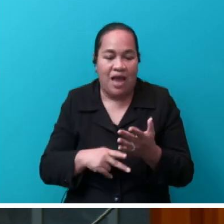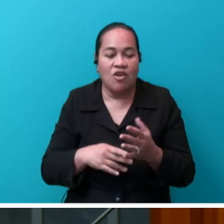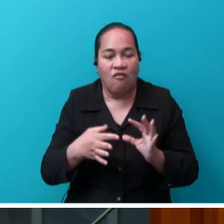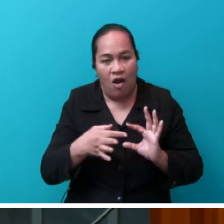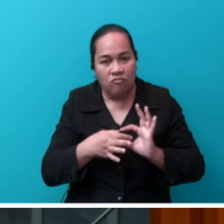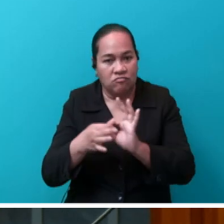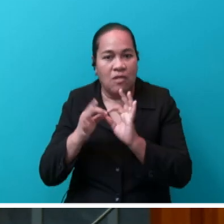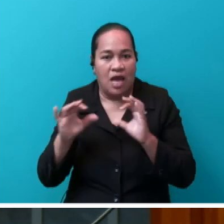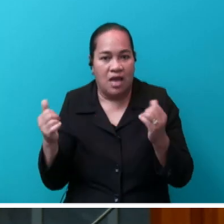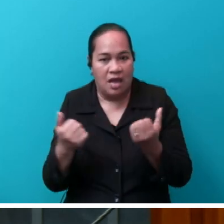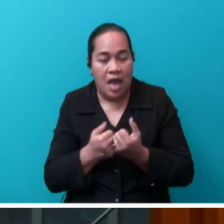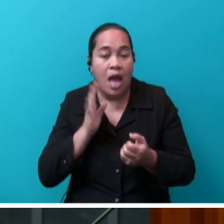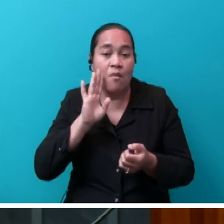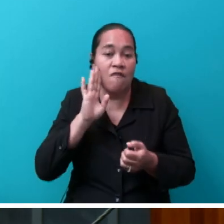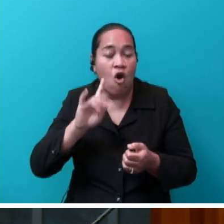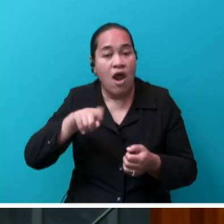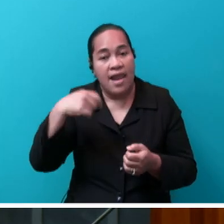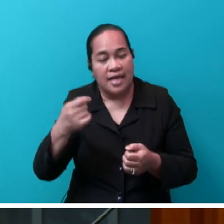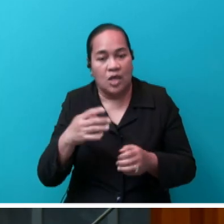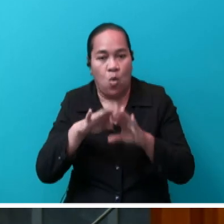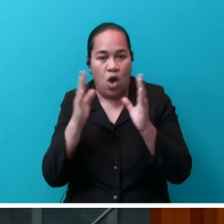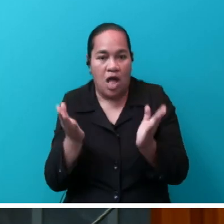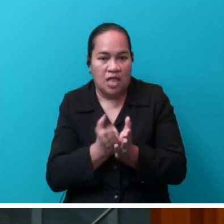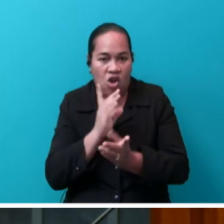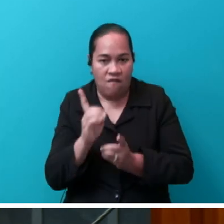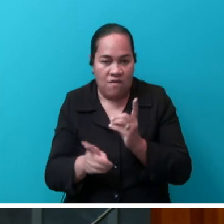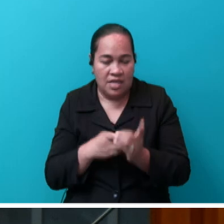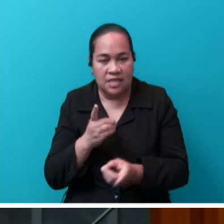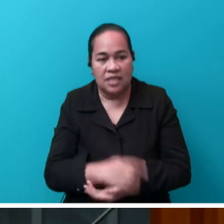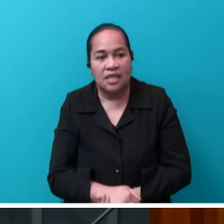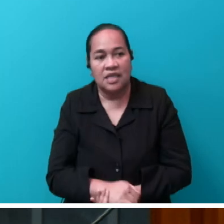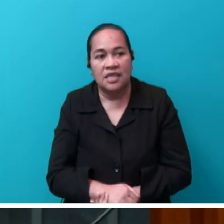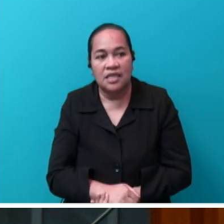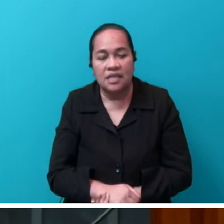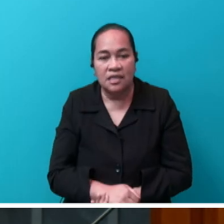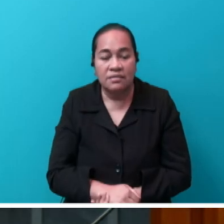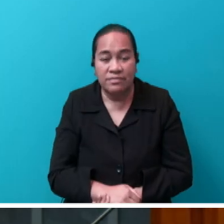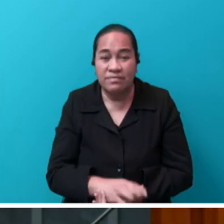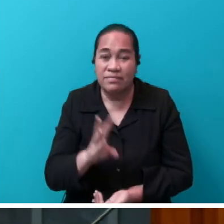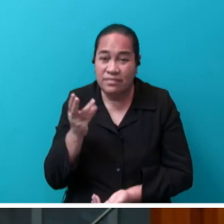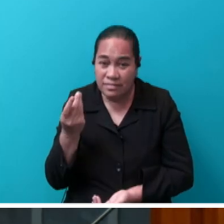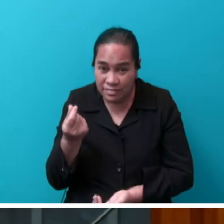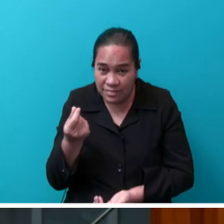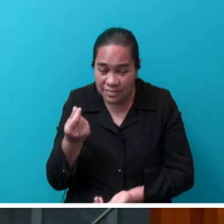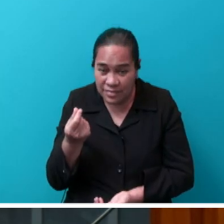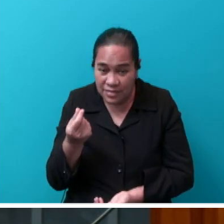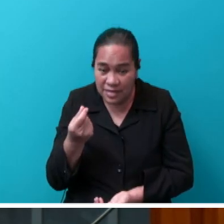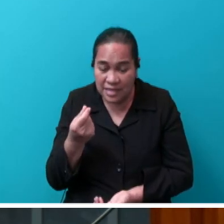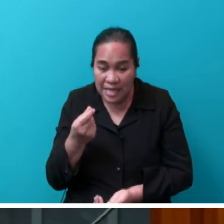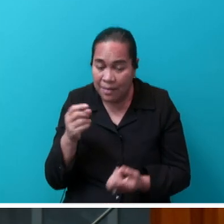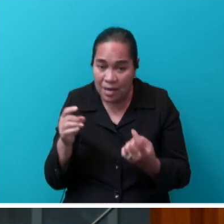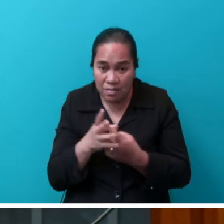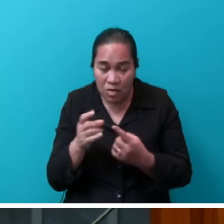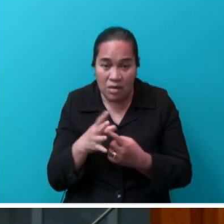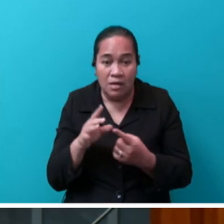Consensus before the next World Conference. Mr. Speaker, sir, some of the key takeaways on